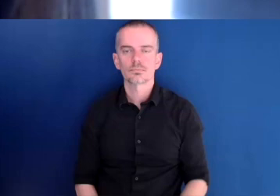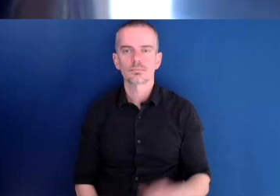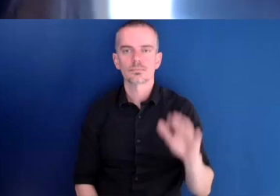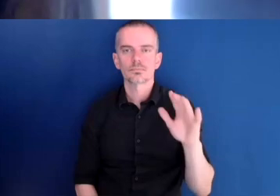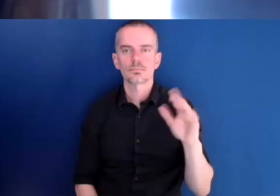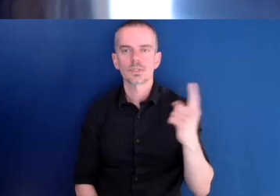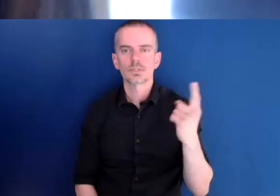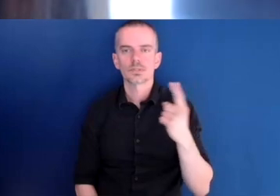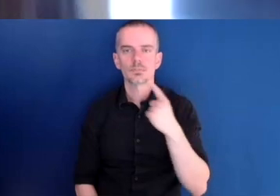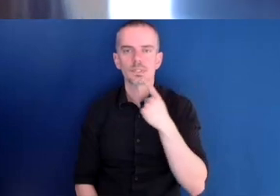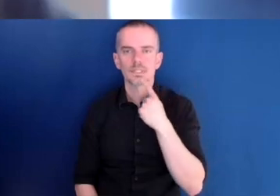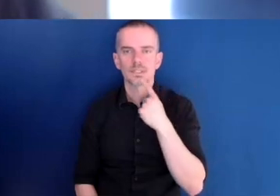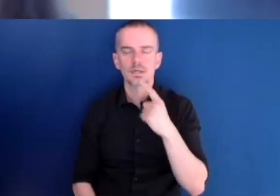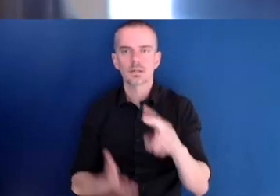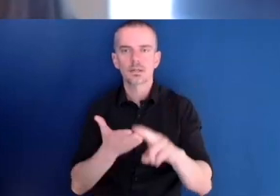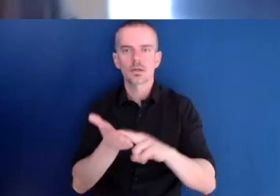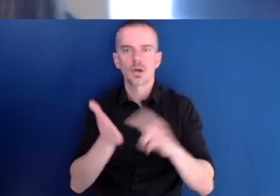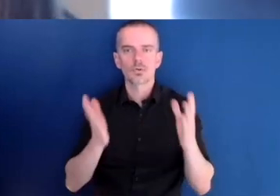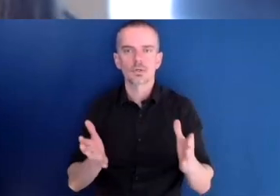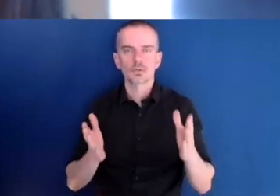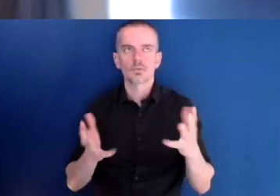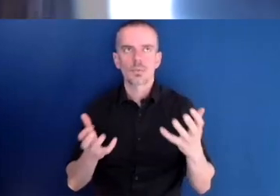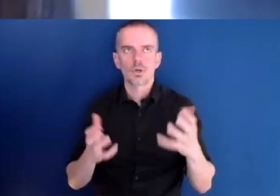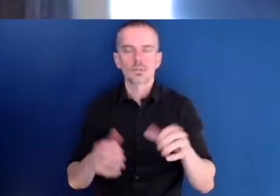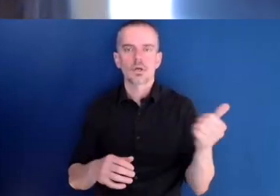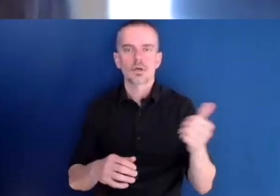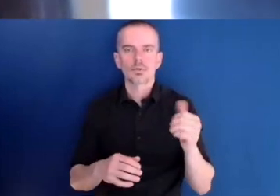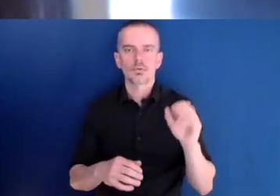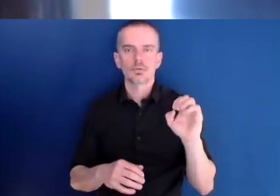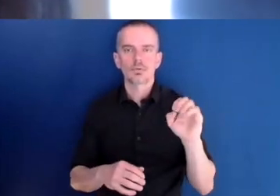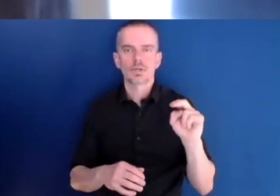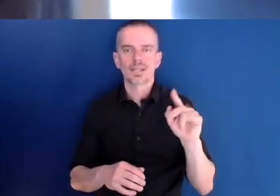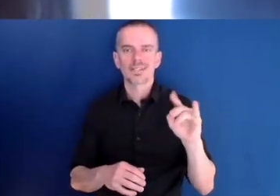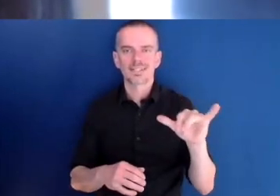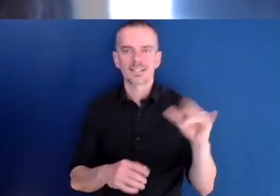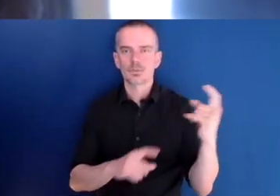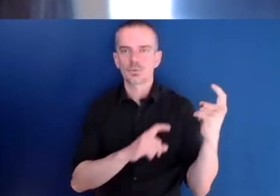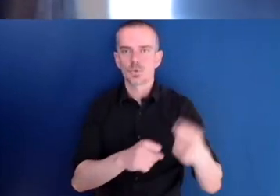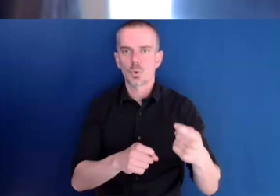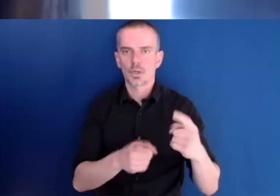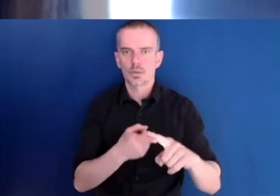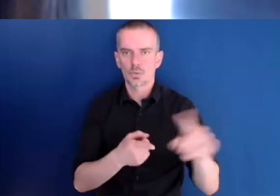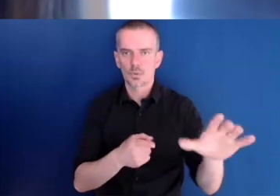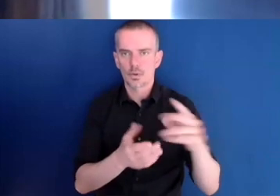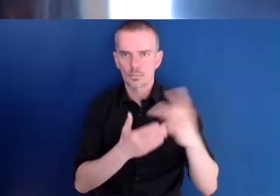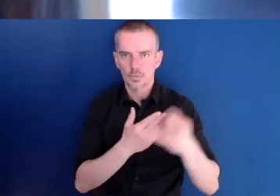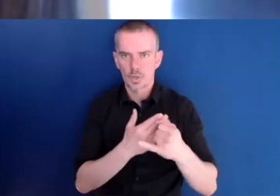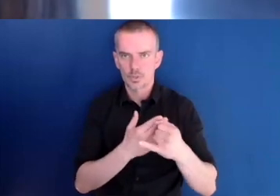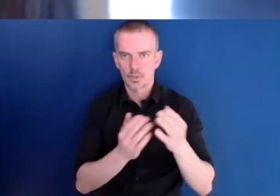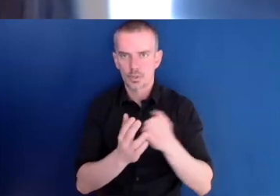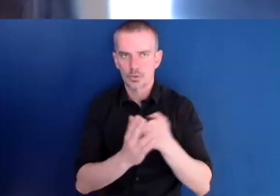Someone said the contractor wants other entities to donate to their project